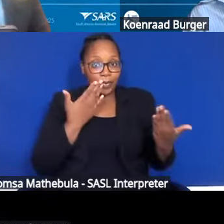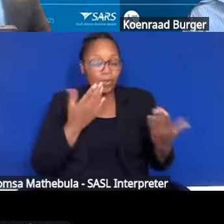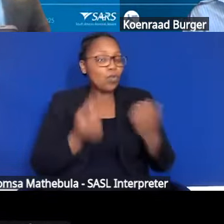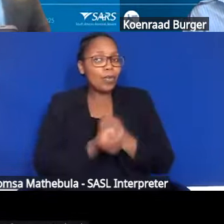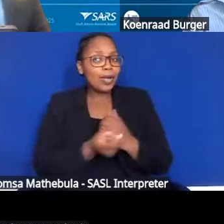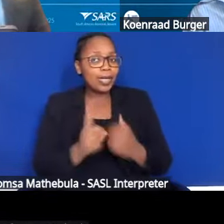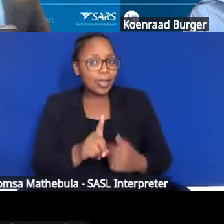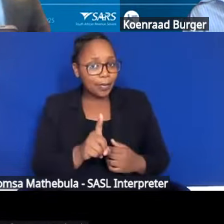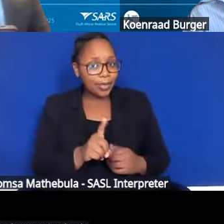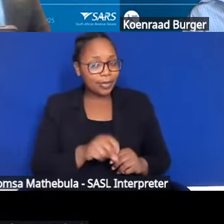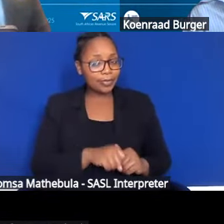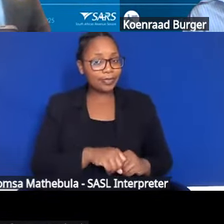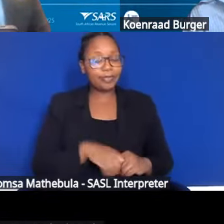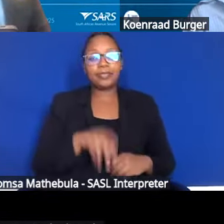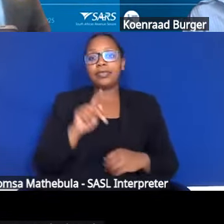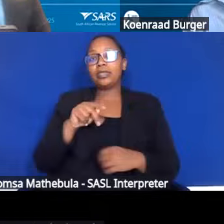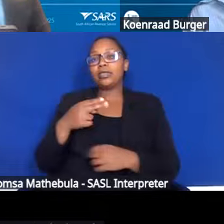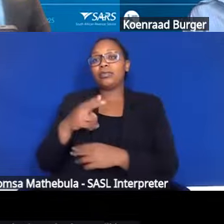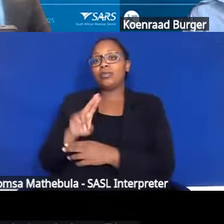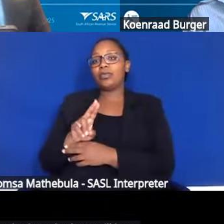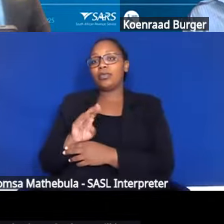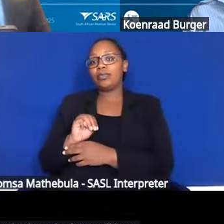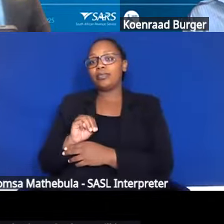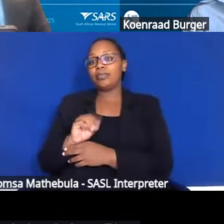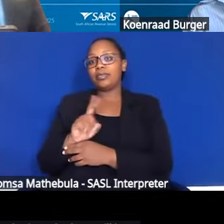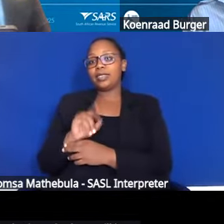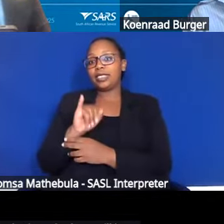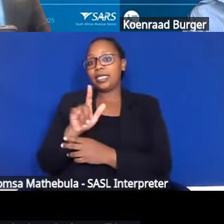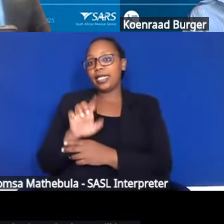a BBEE